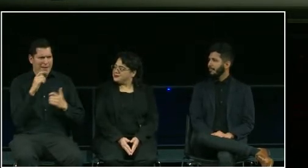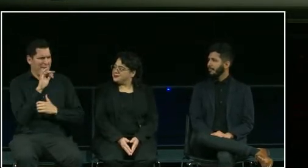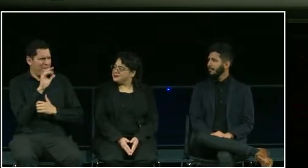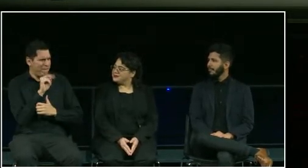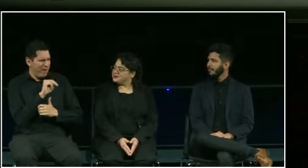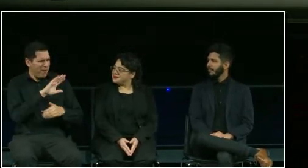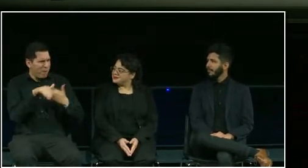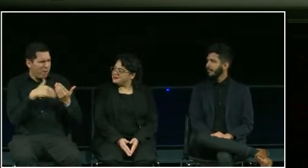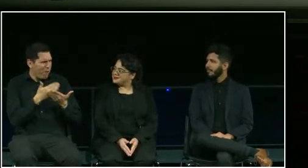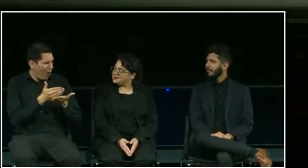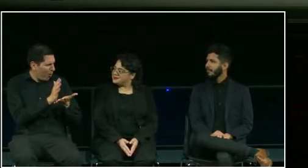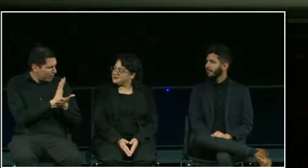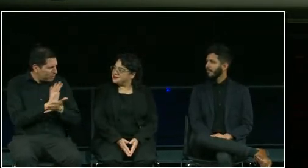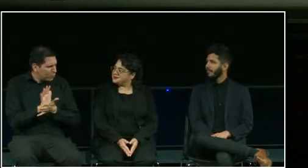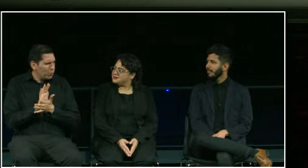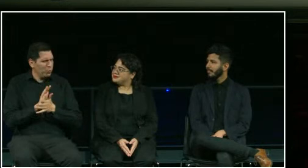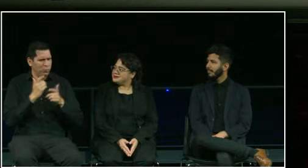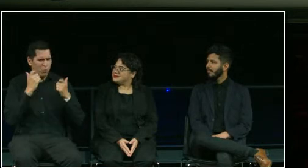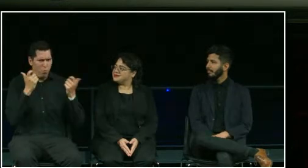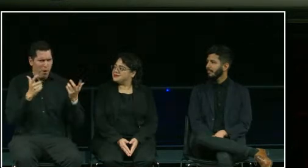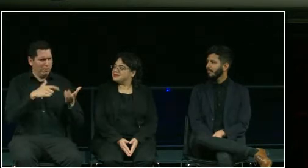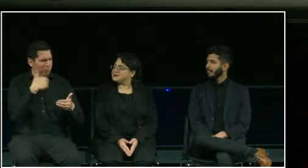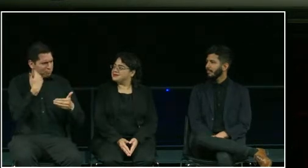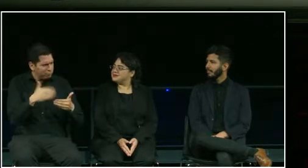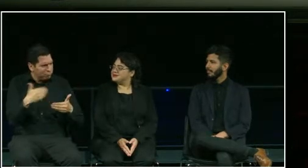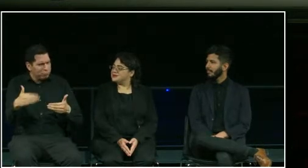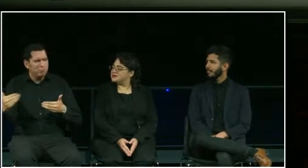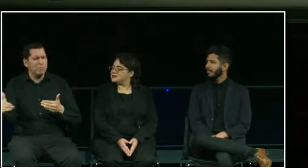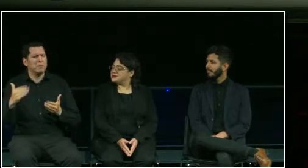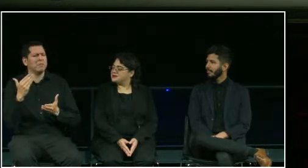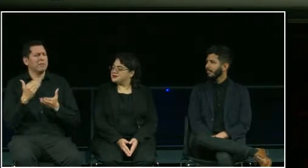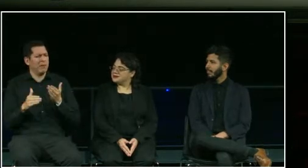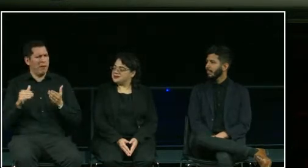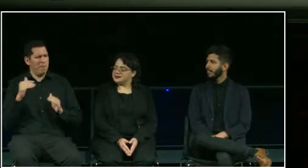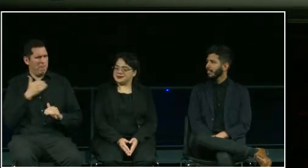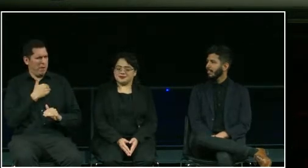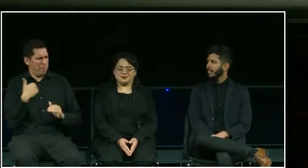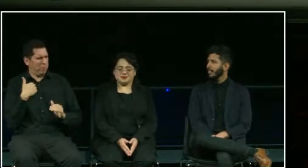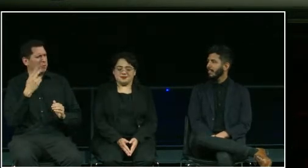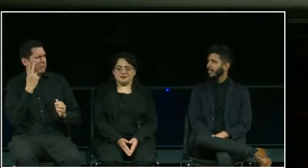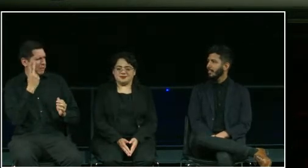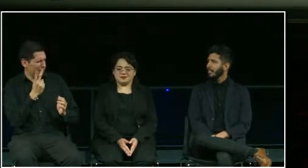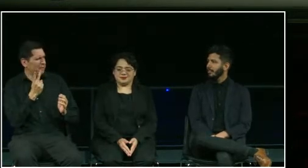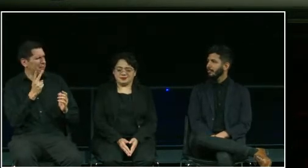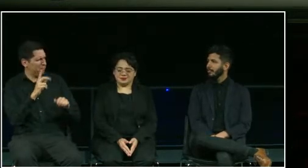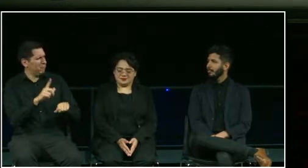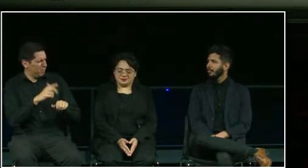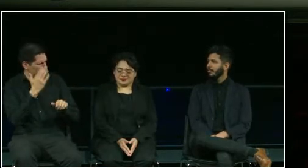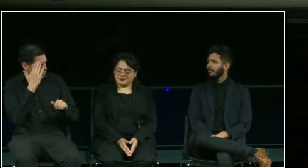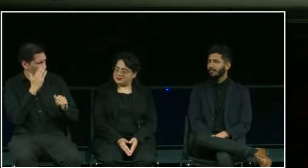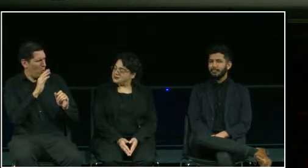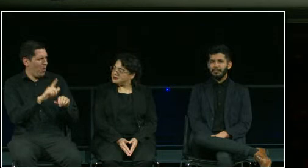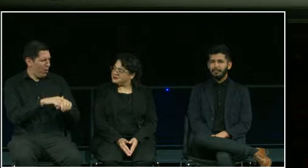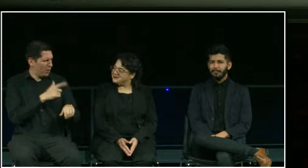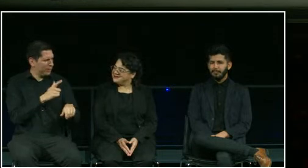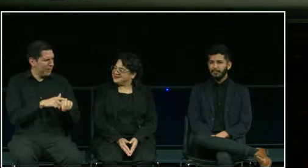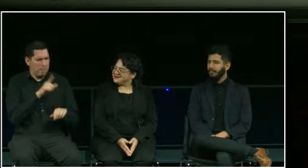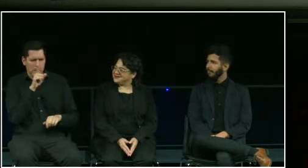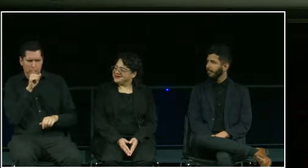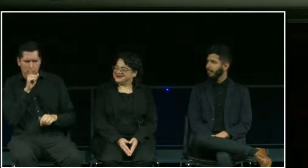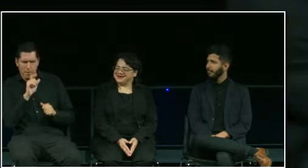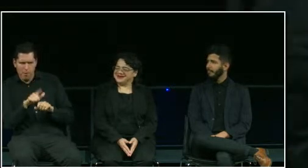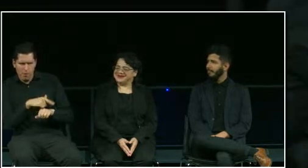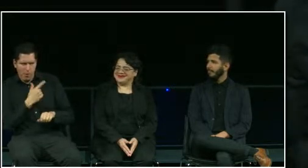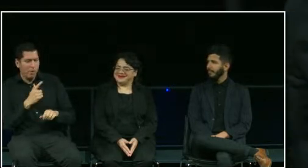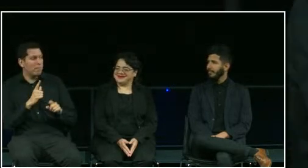films. I've seen them all multiple times. Some of these folks I've known for a long time personally. I won't say how long.